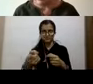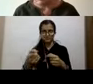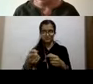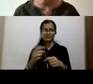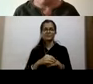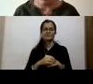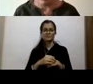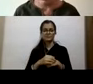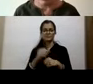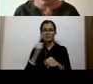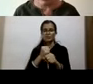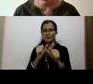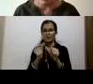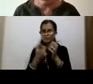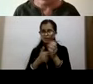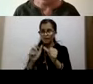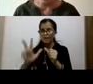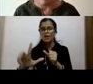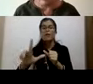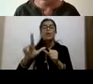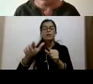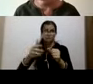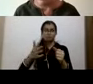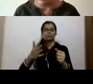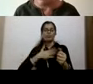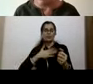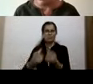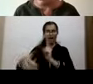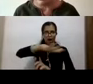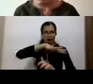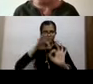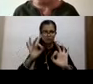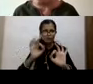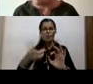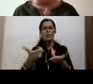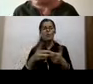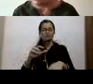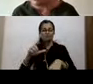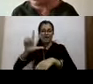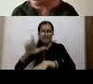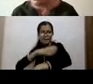very healthy girl population in the park. That's a leopard cat. Again, in broad daylight. Generally, don't see leopard cats in the daytime,